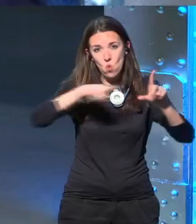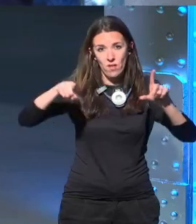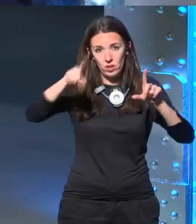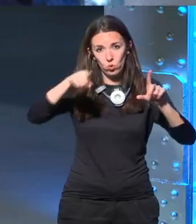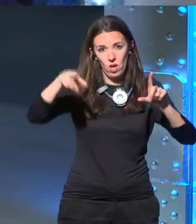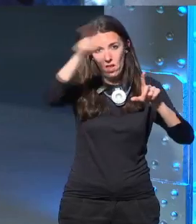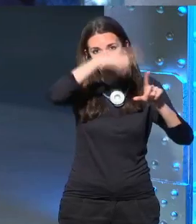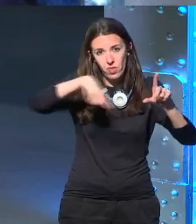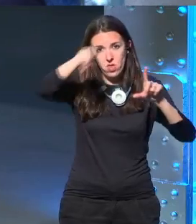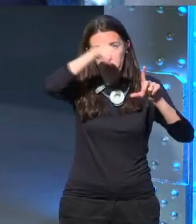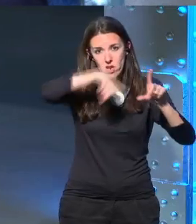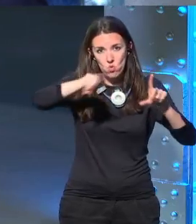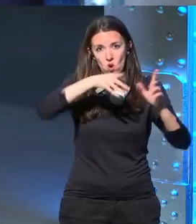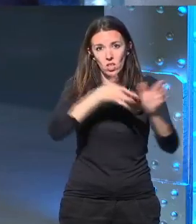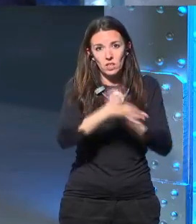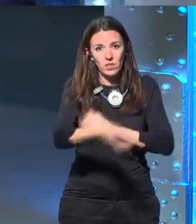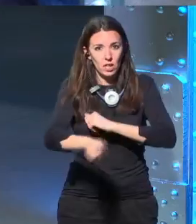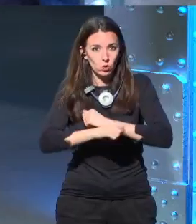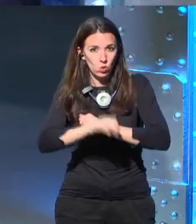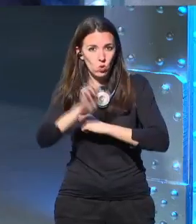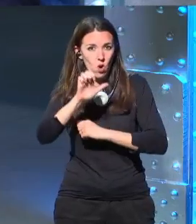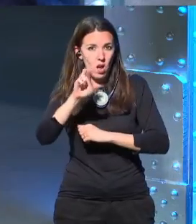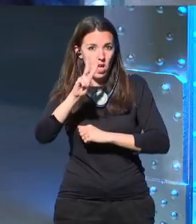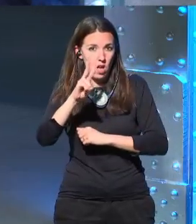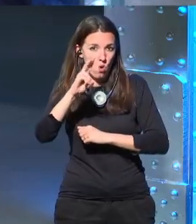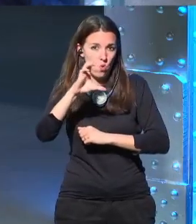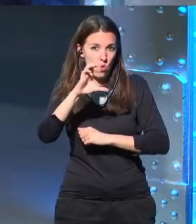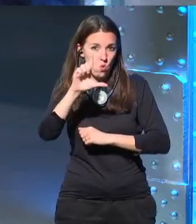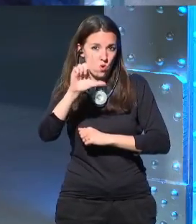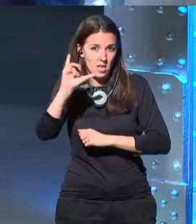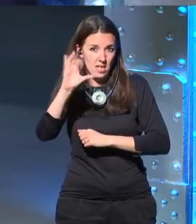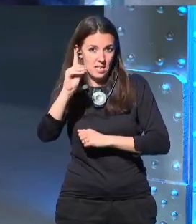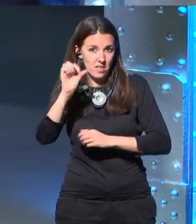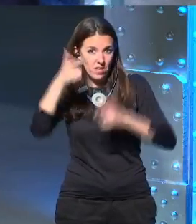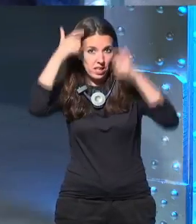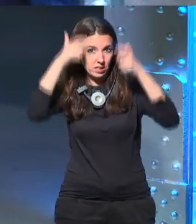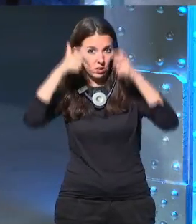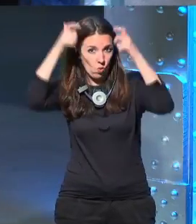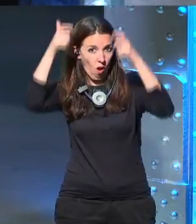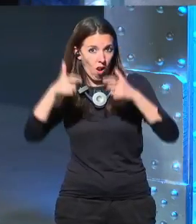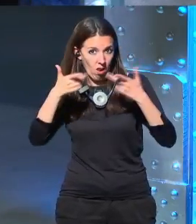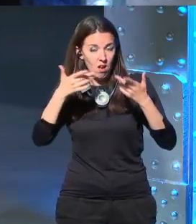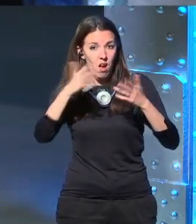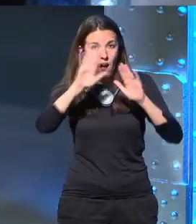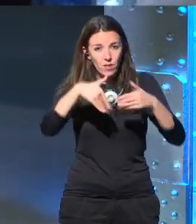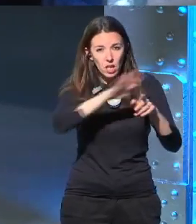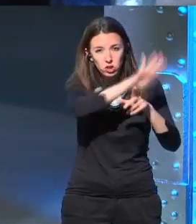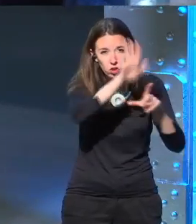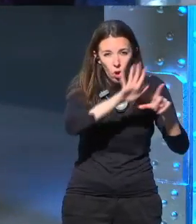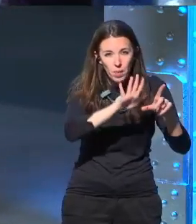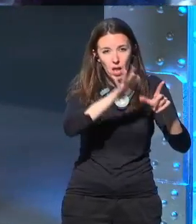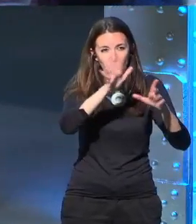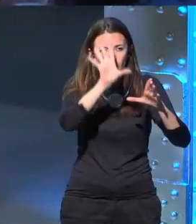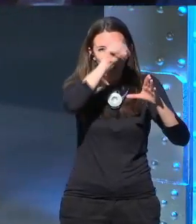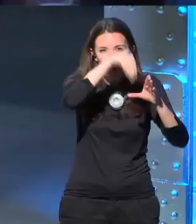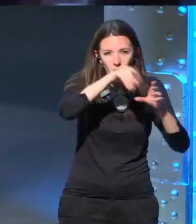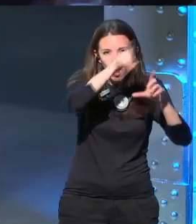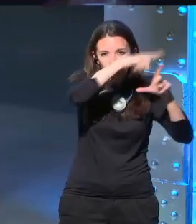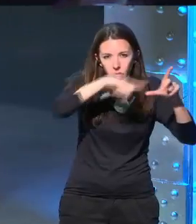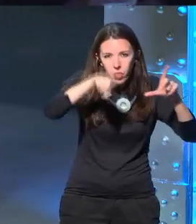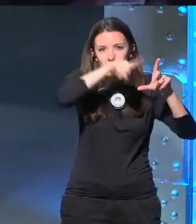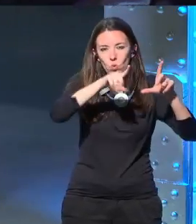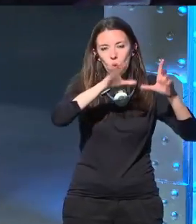uses right triangles of different length legs, and you make a shaded area. That becomes the center of a circle. And he's describing, even though he'll